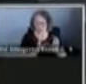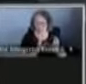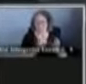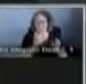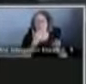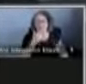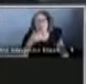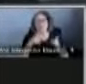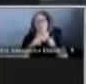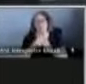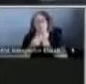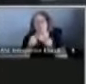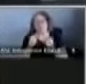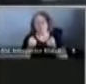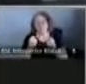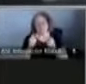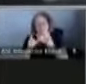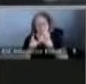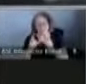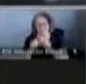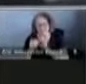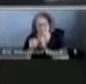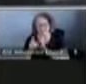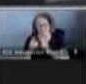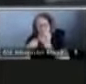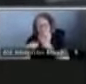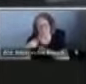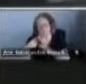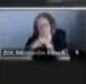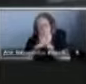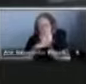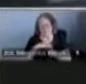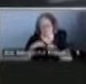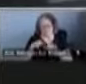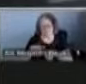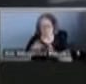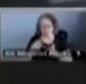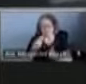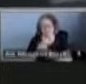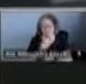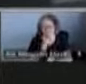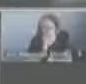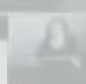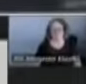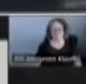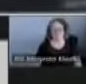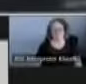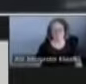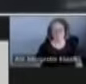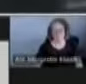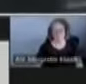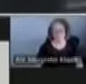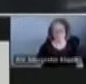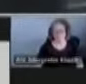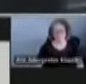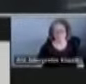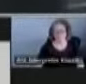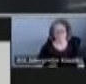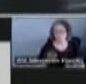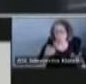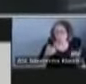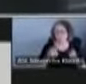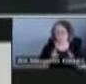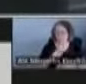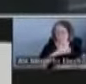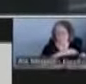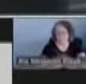when staff entered into the system the type of document presented to prove identity and birth. What happens at the counter is that a